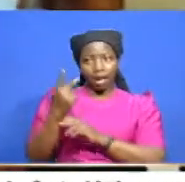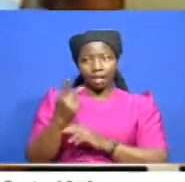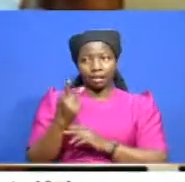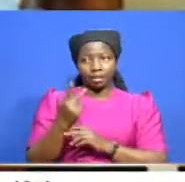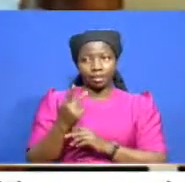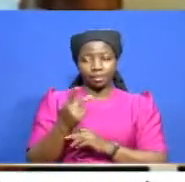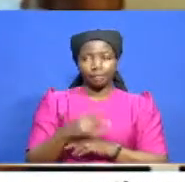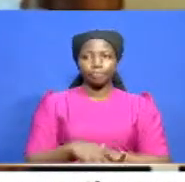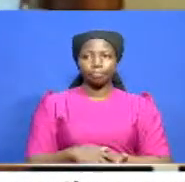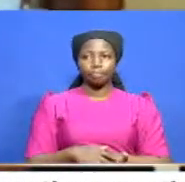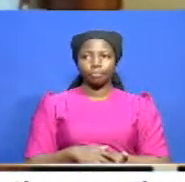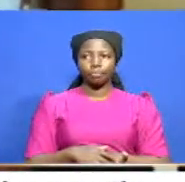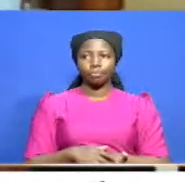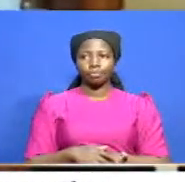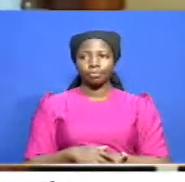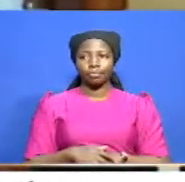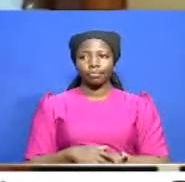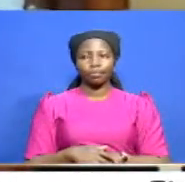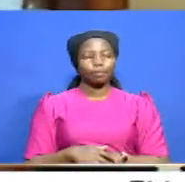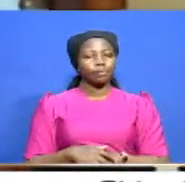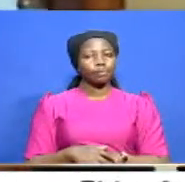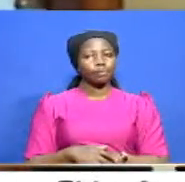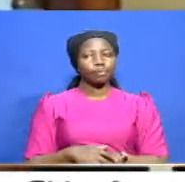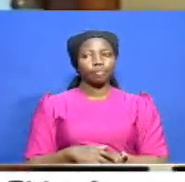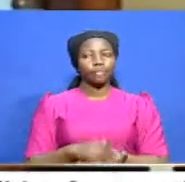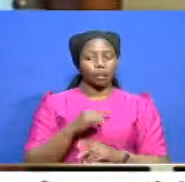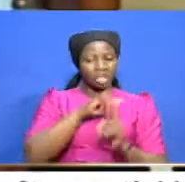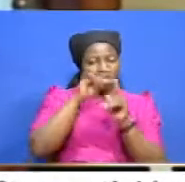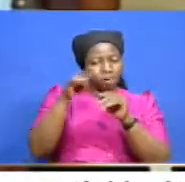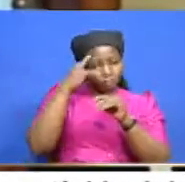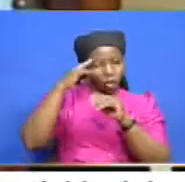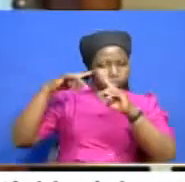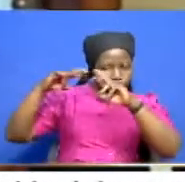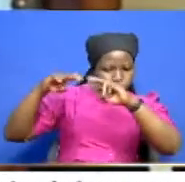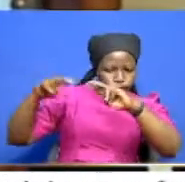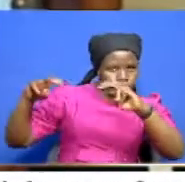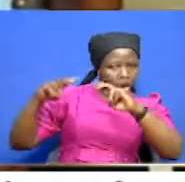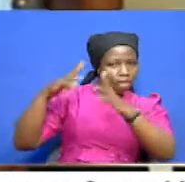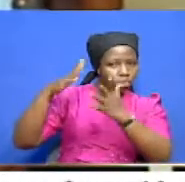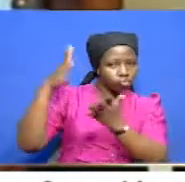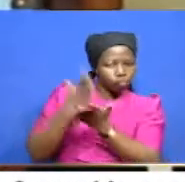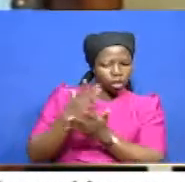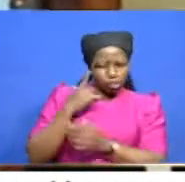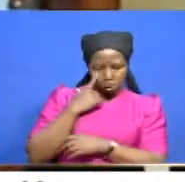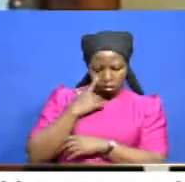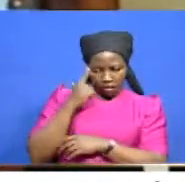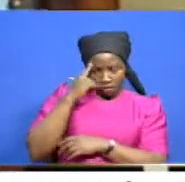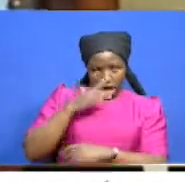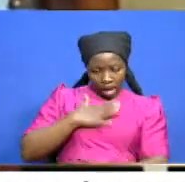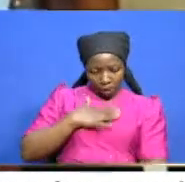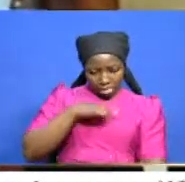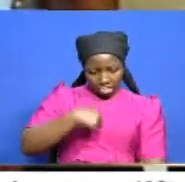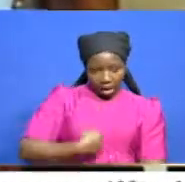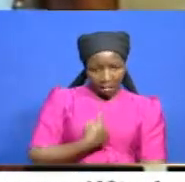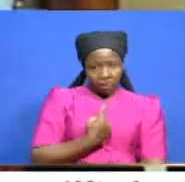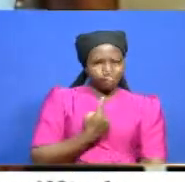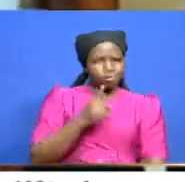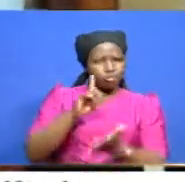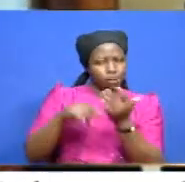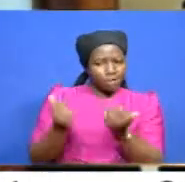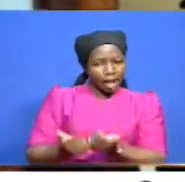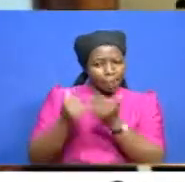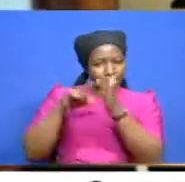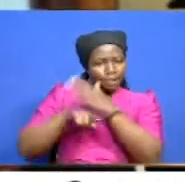Bengo, on a fact-finding mission to be able to see for ourselves what is happening